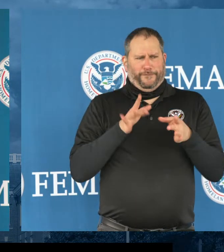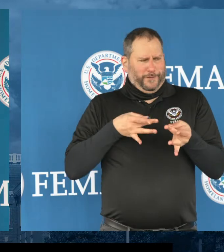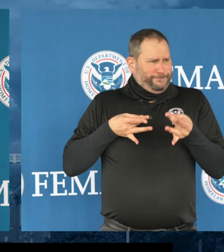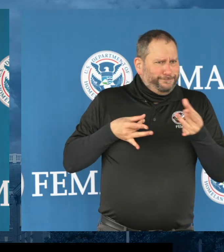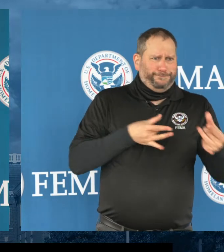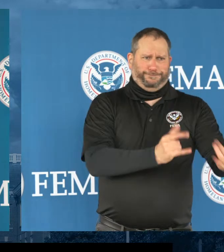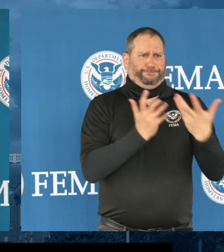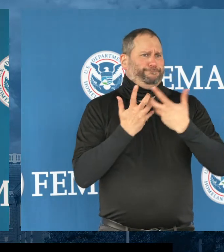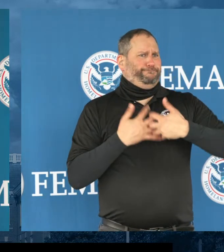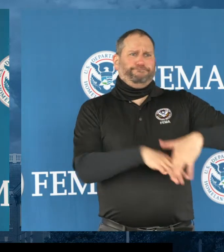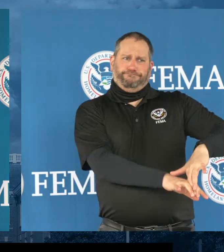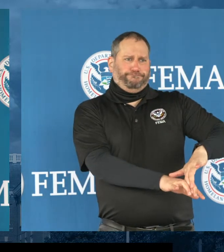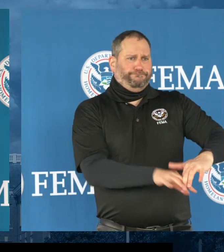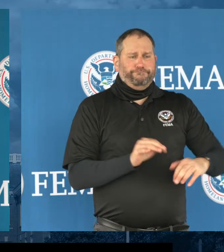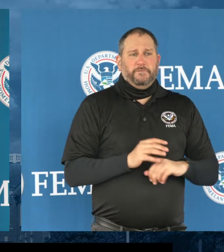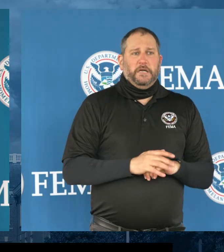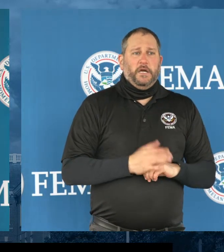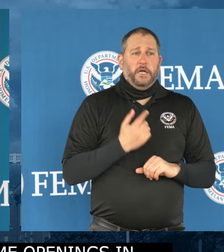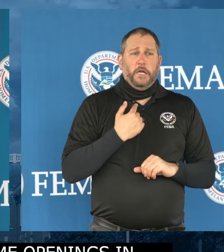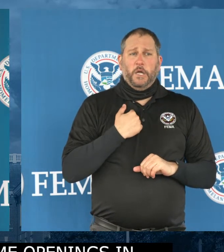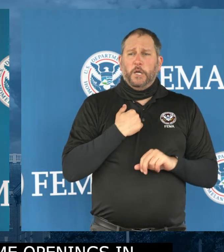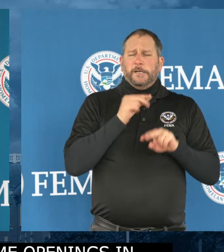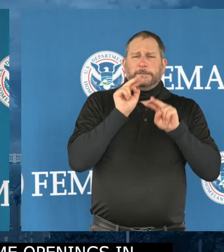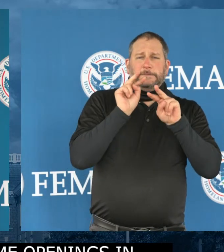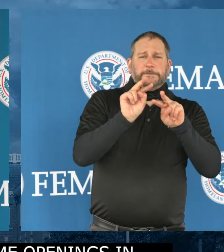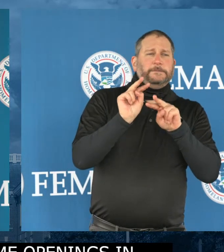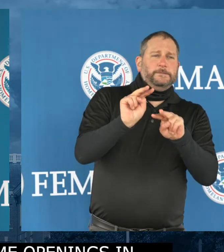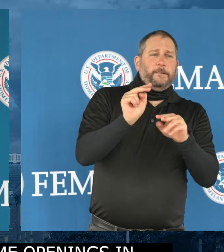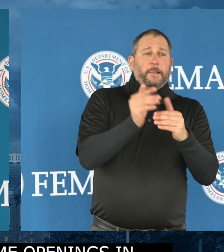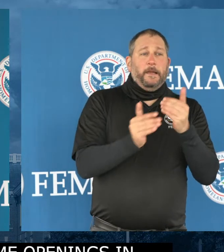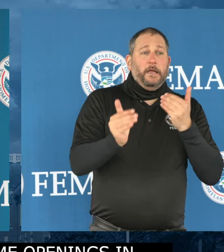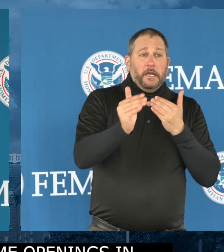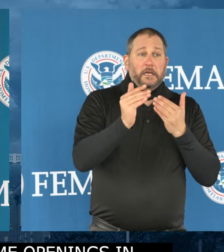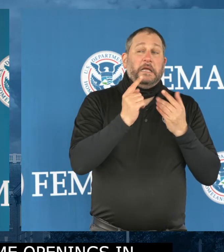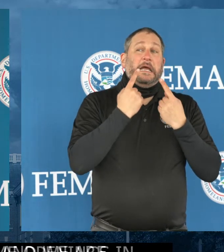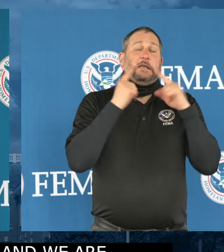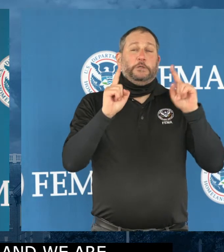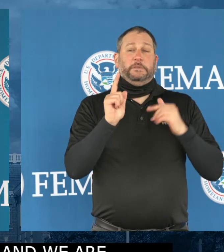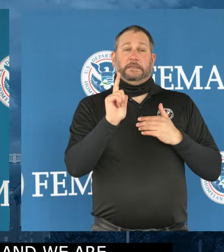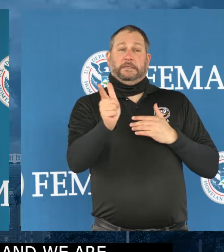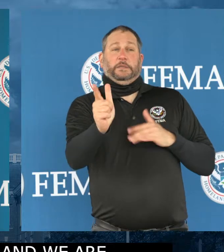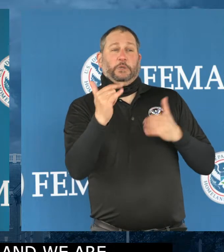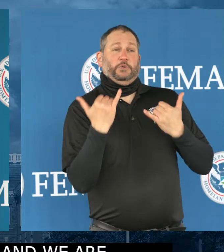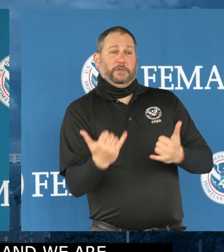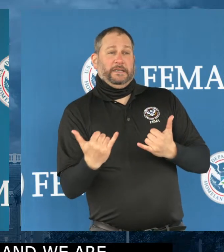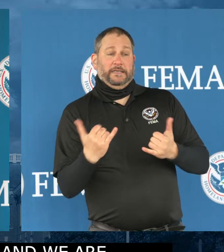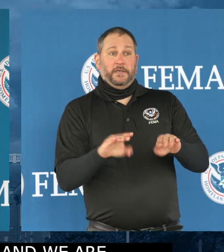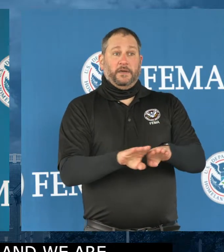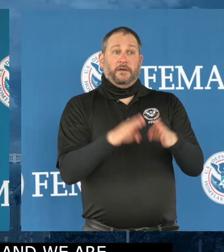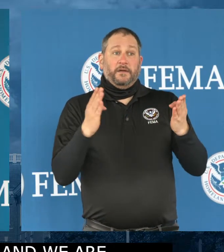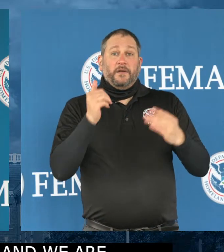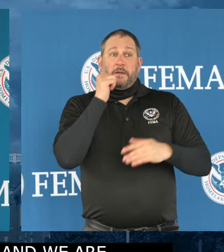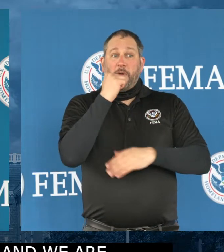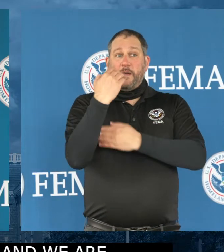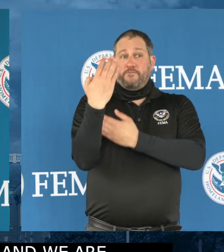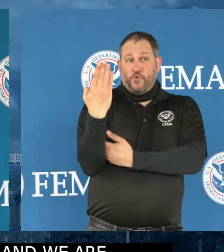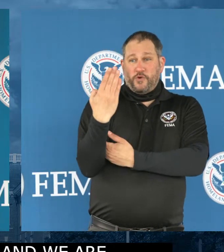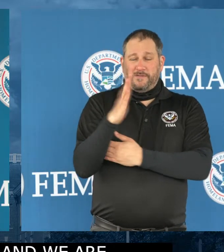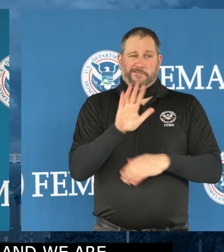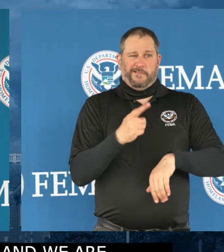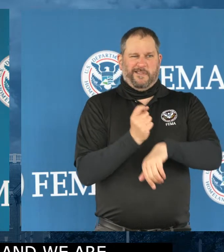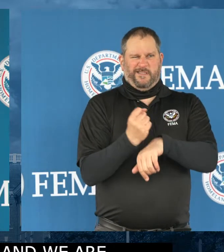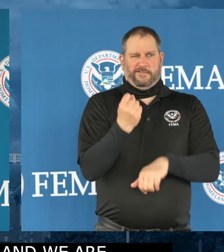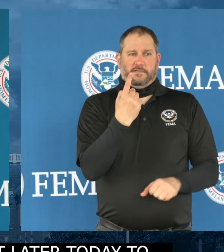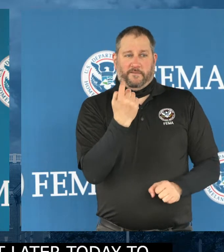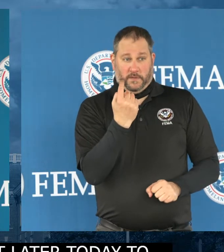we are looking to have an announcement later today to open tomorrow morning at around 11,